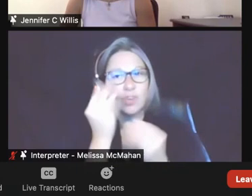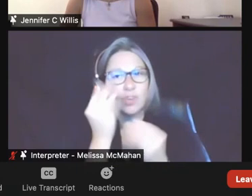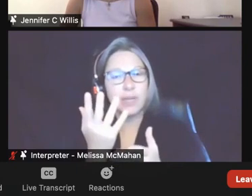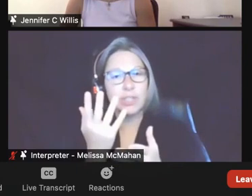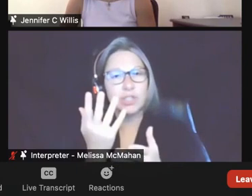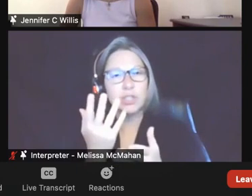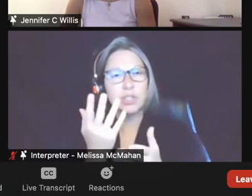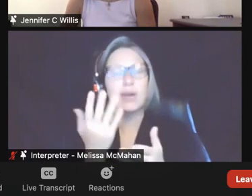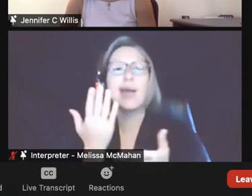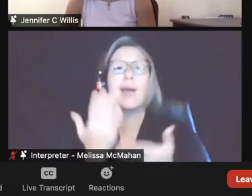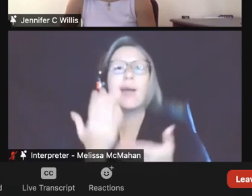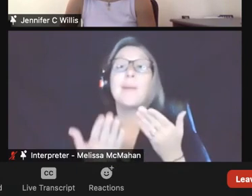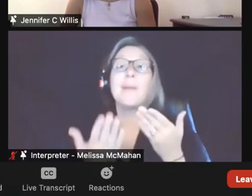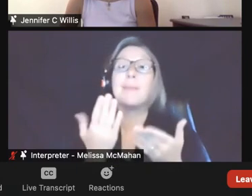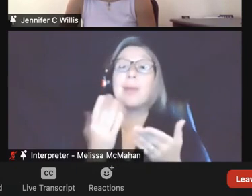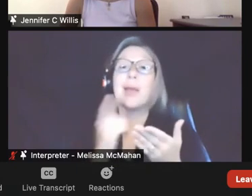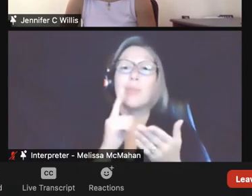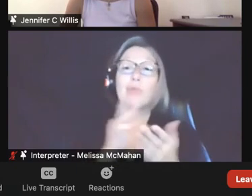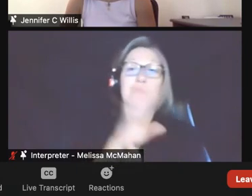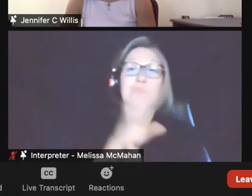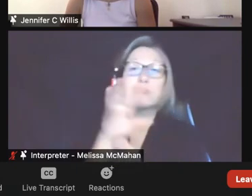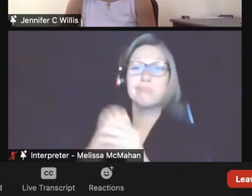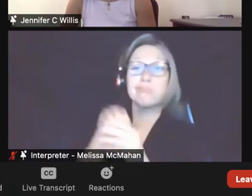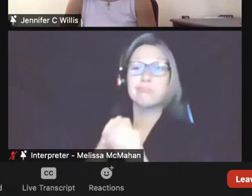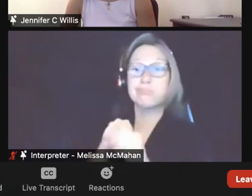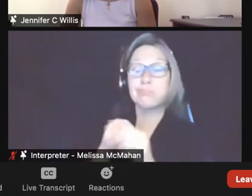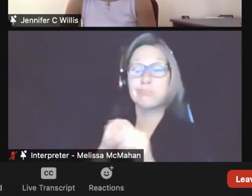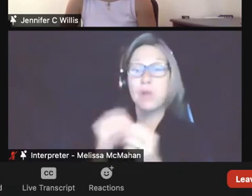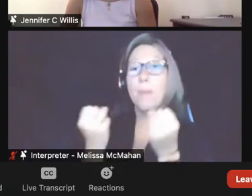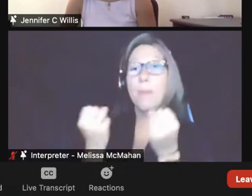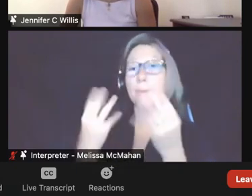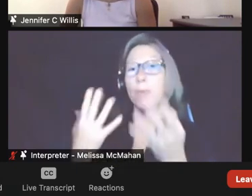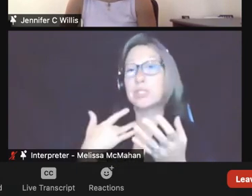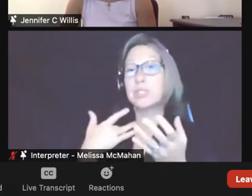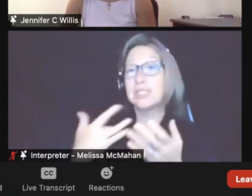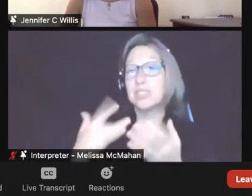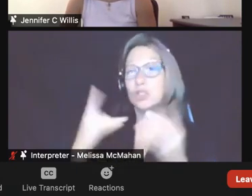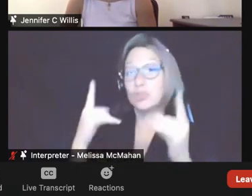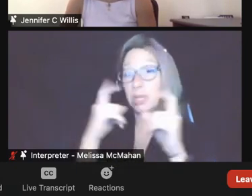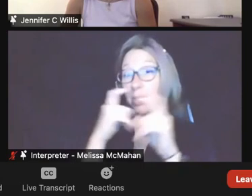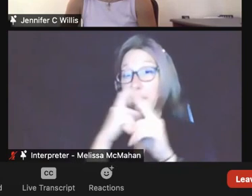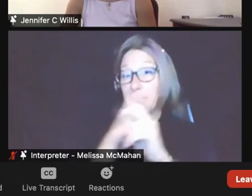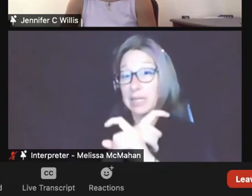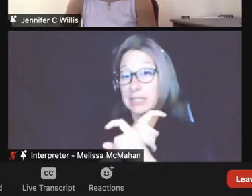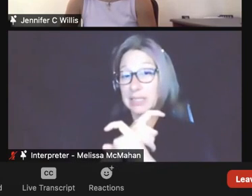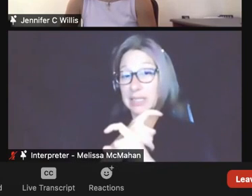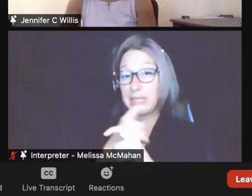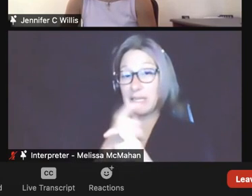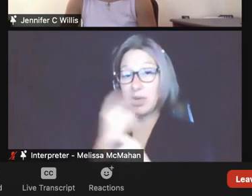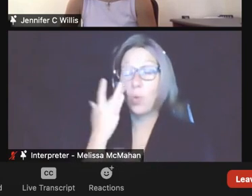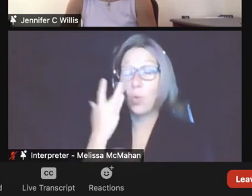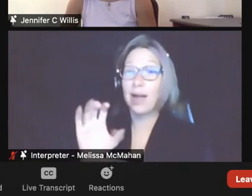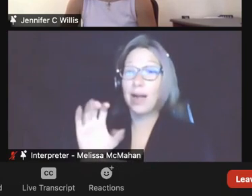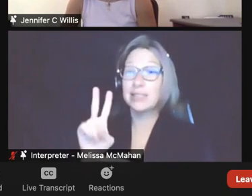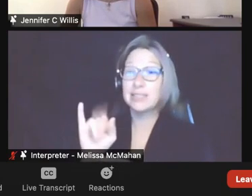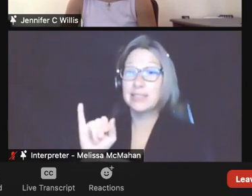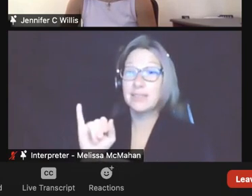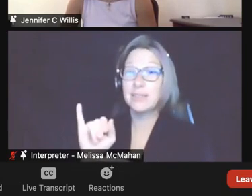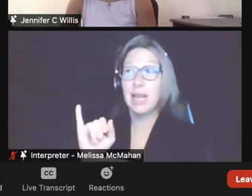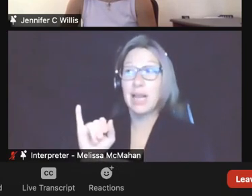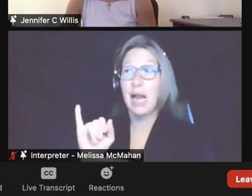up in the impact of multisensory complexity, right? Because CVI is really all about juggling